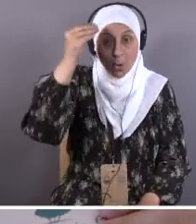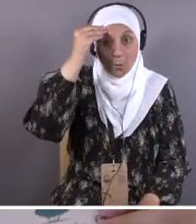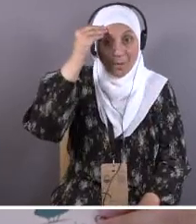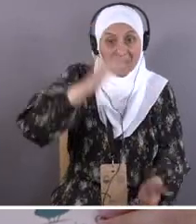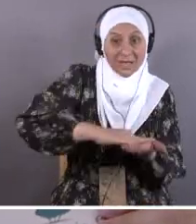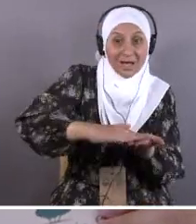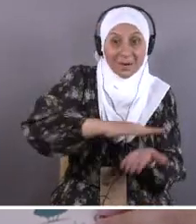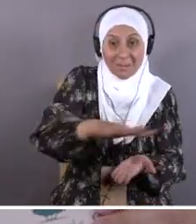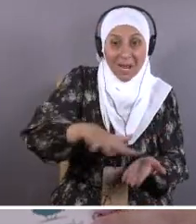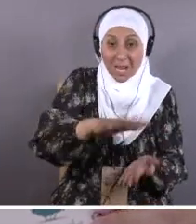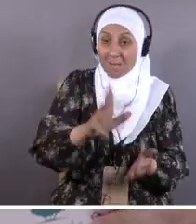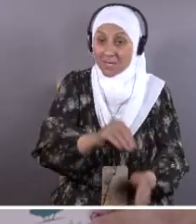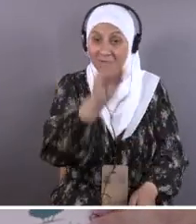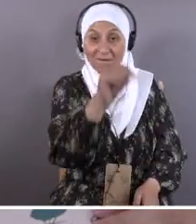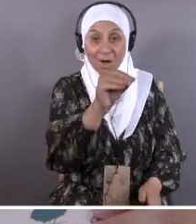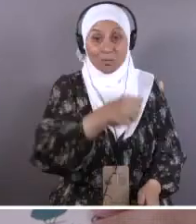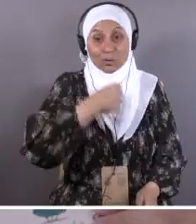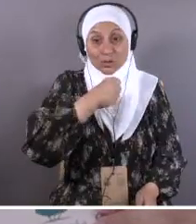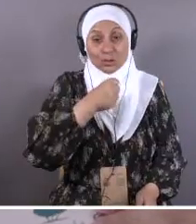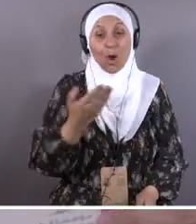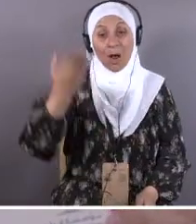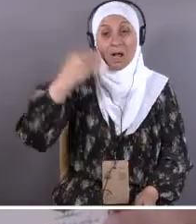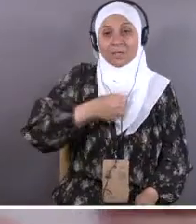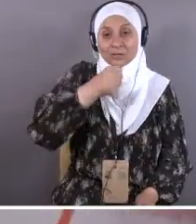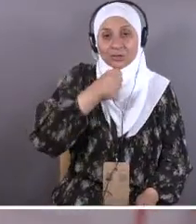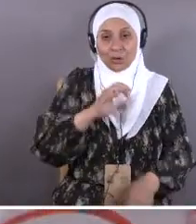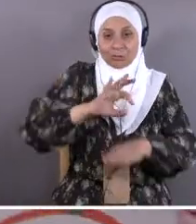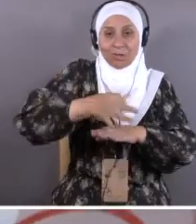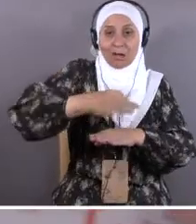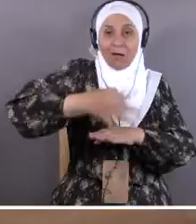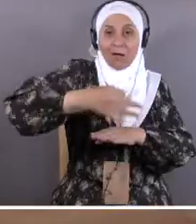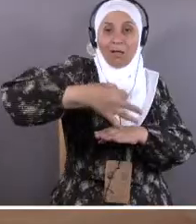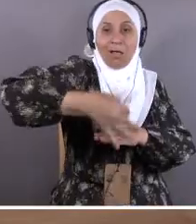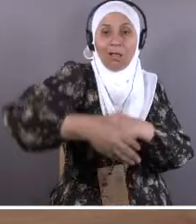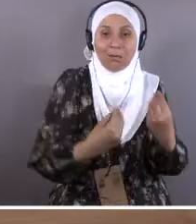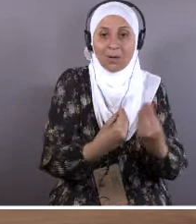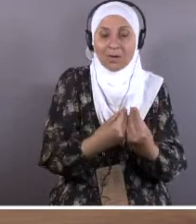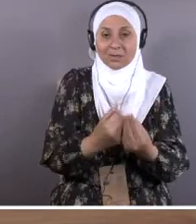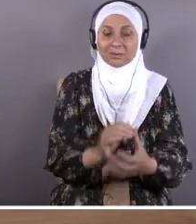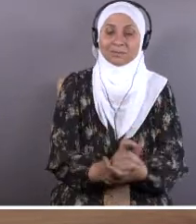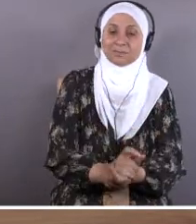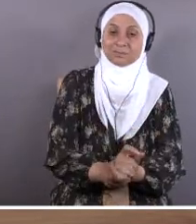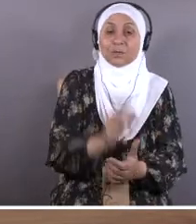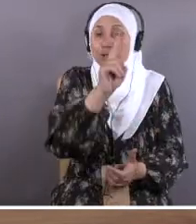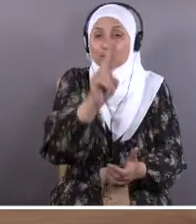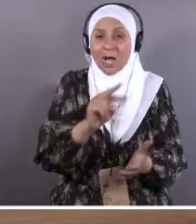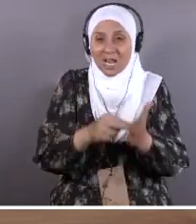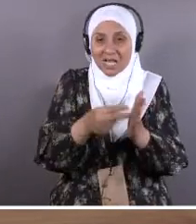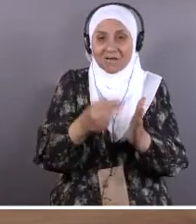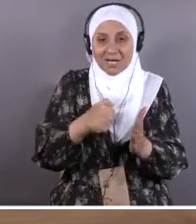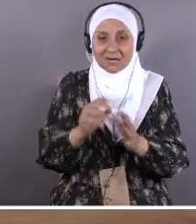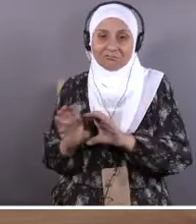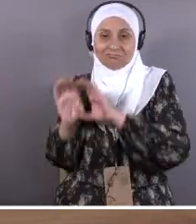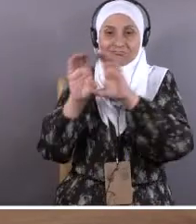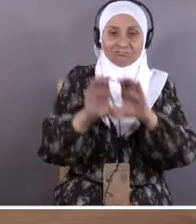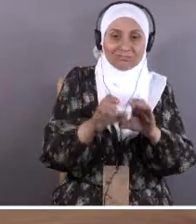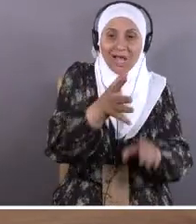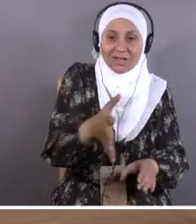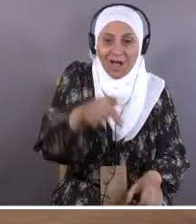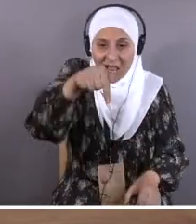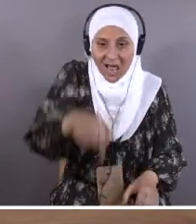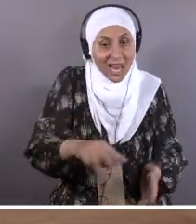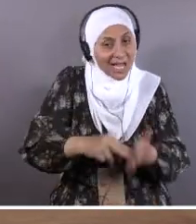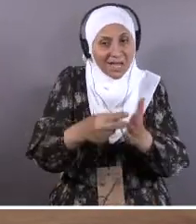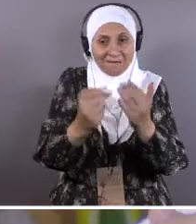beyond. So your father got these precepts from his grandfather, and so on and so forth. So how can